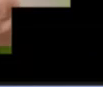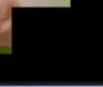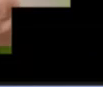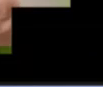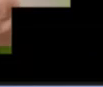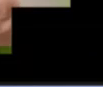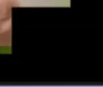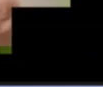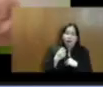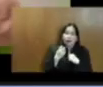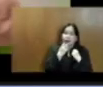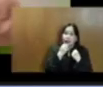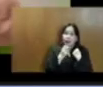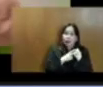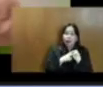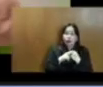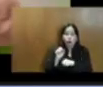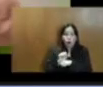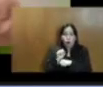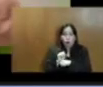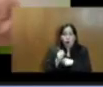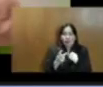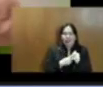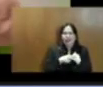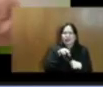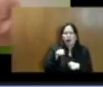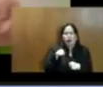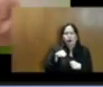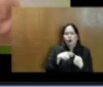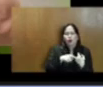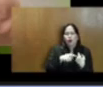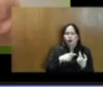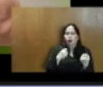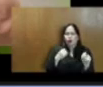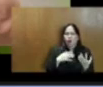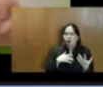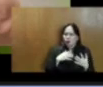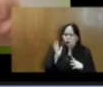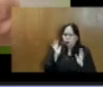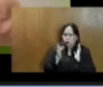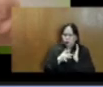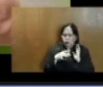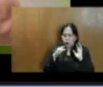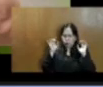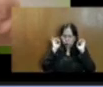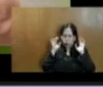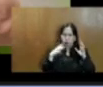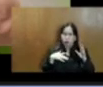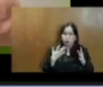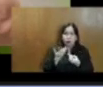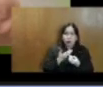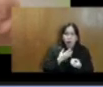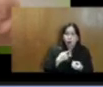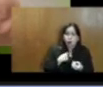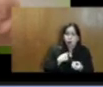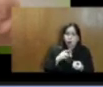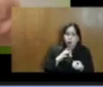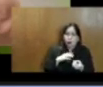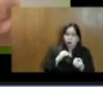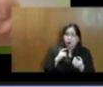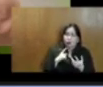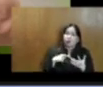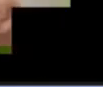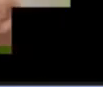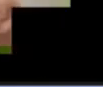It saves on labor because, you know, a lot of people are scared that, oh, their jobs are going to be at risk if they